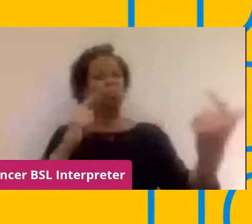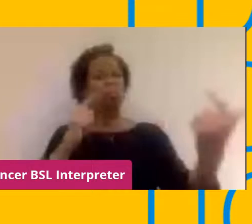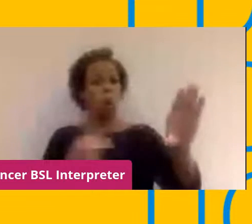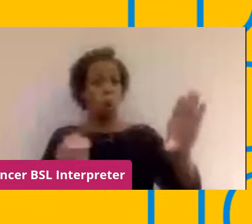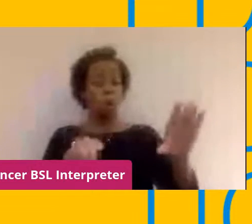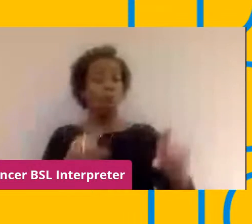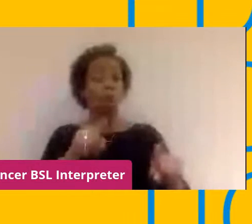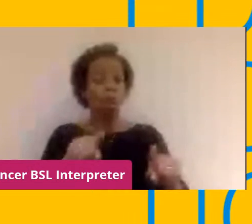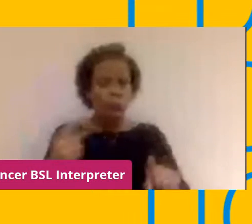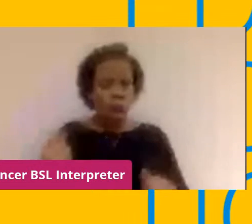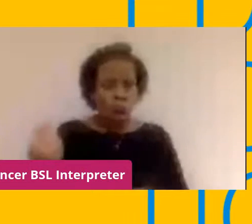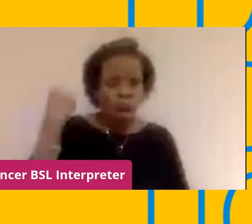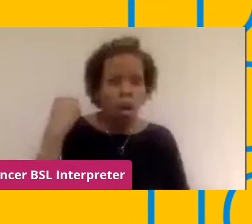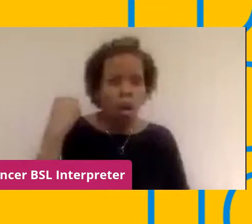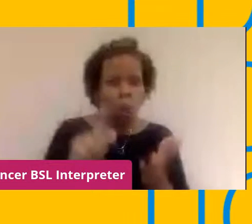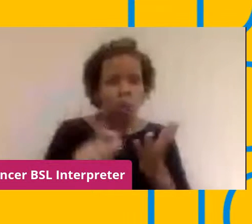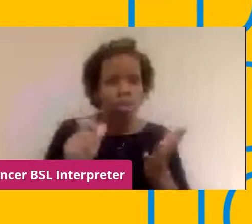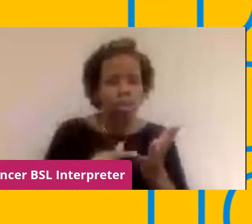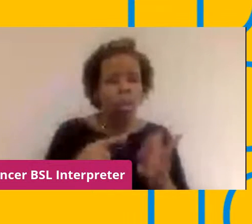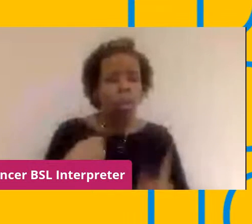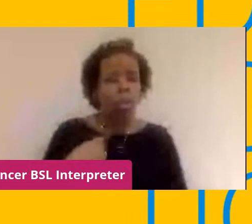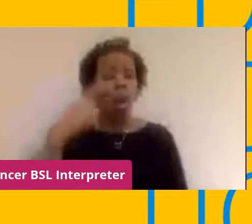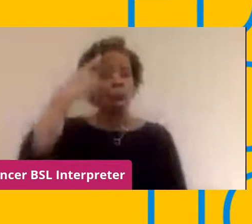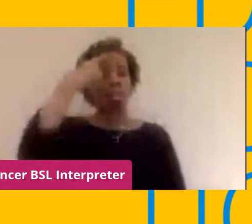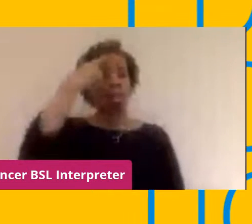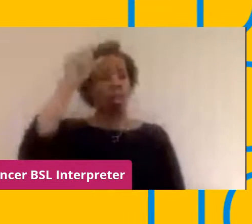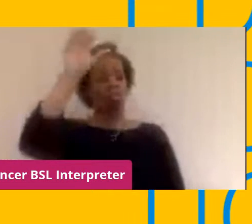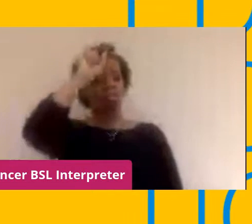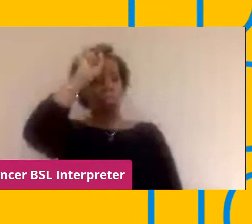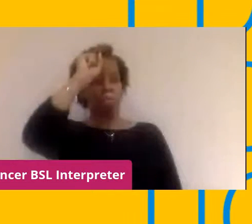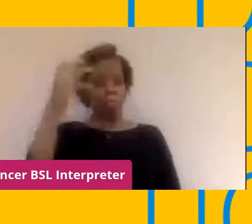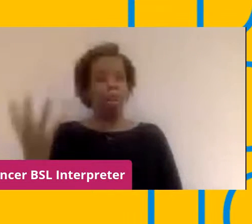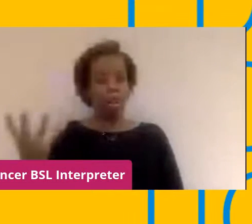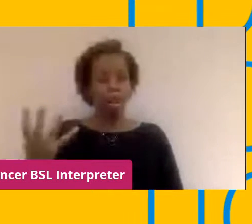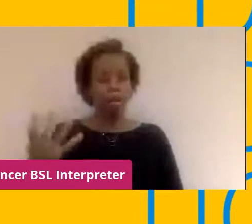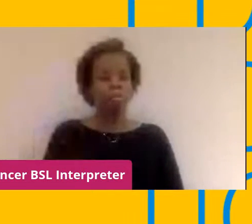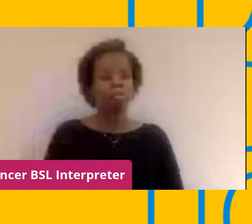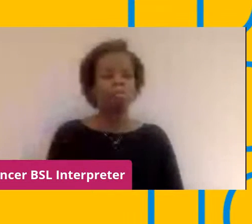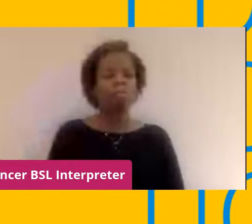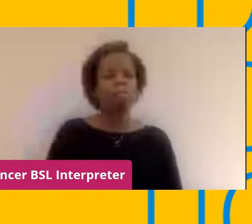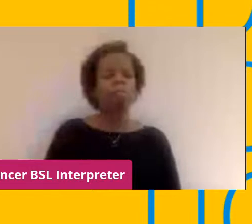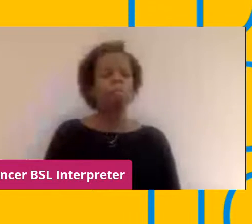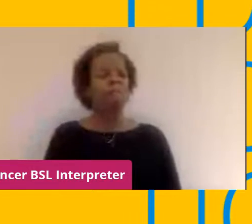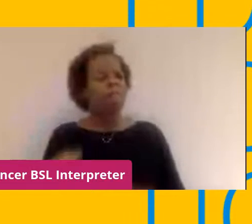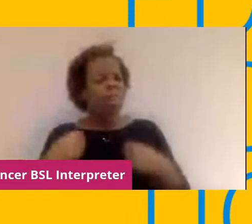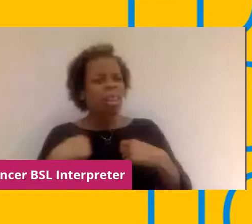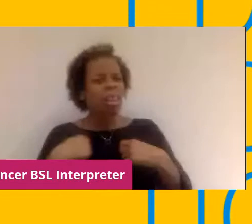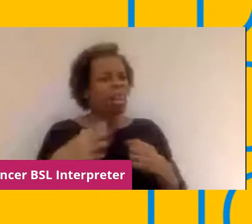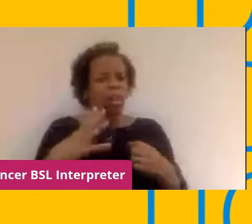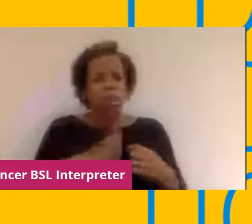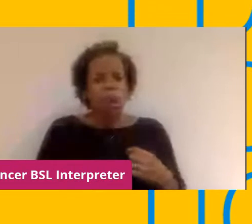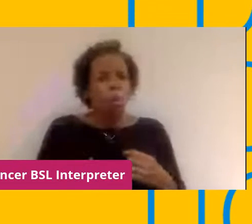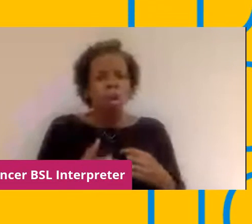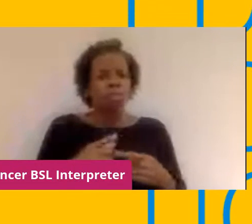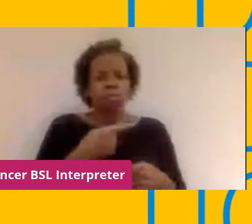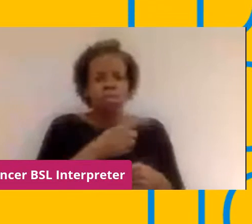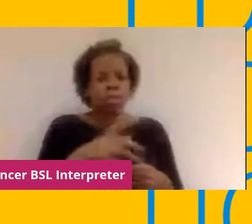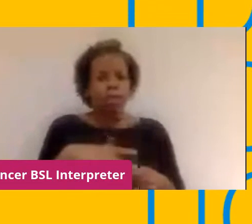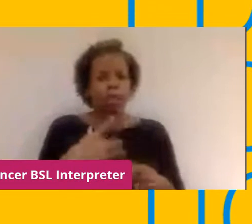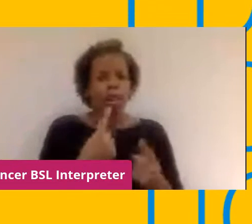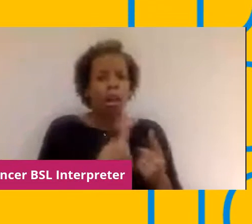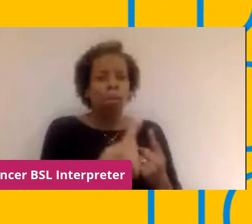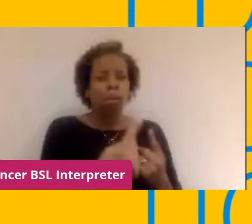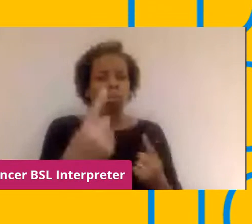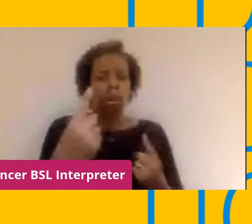they're facing. I think what we want to do is try and create a sense of the collective, stop people seeing themselves as individuals or